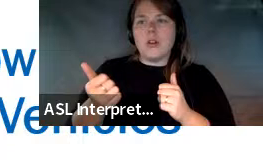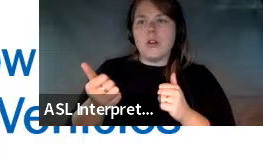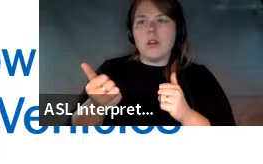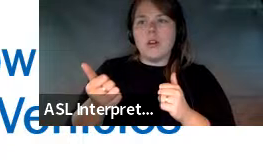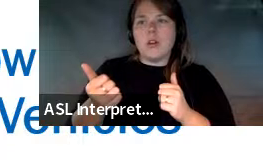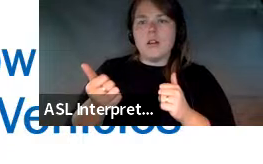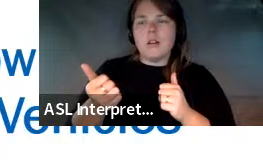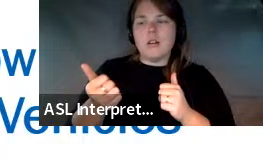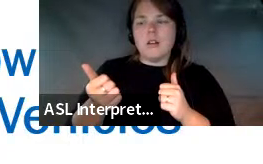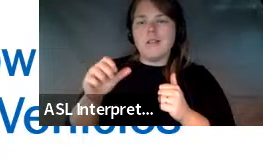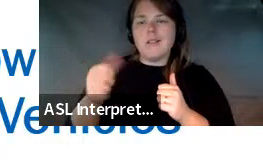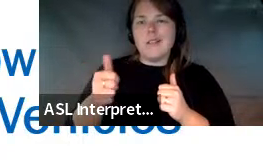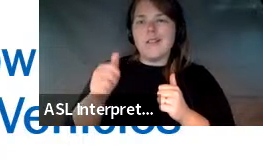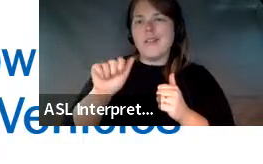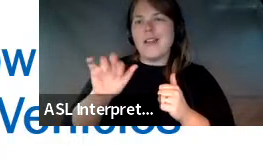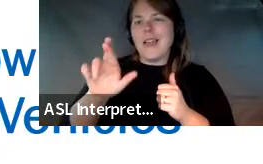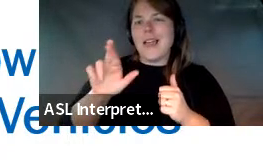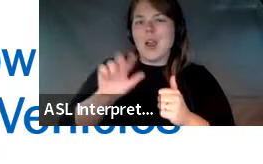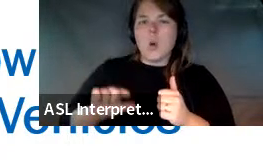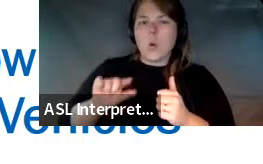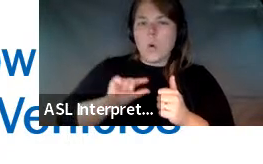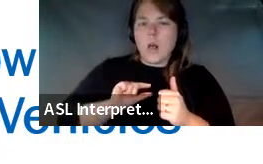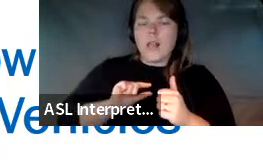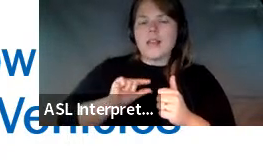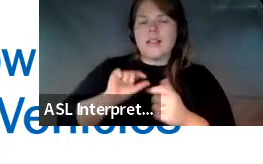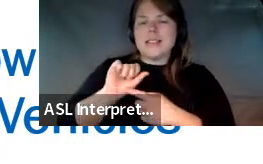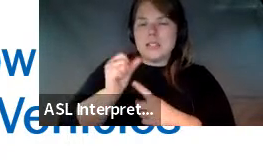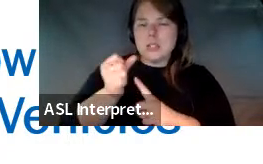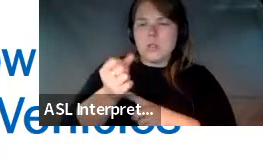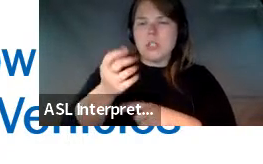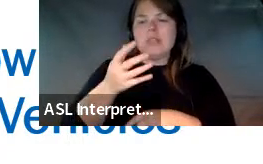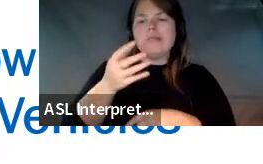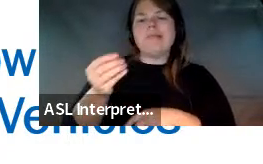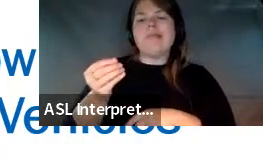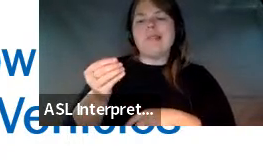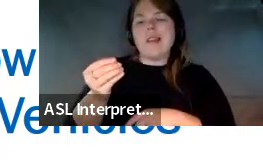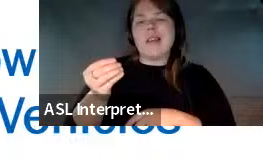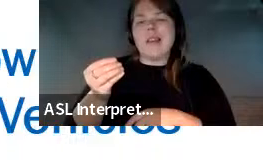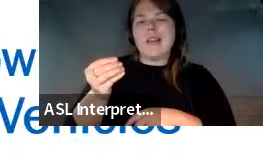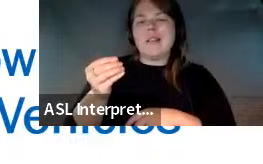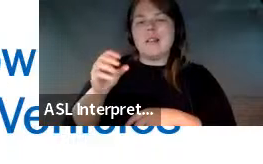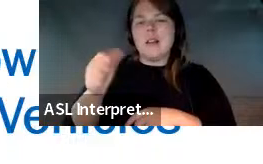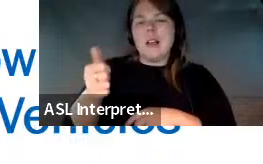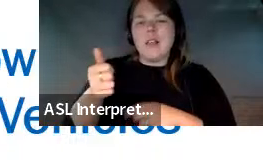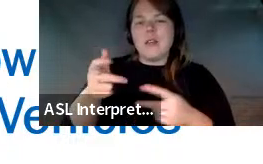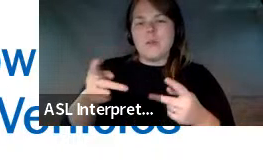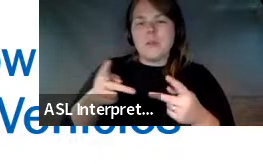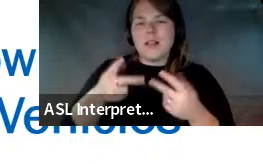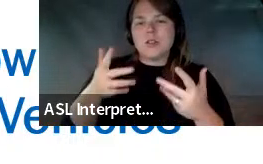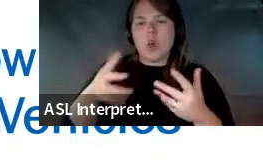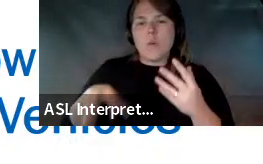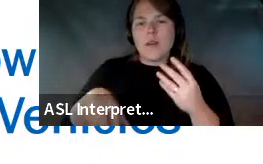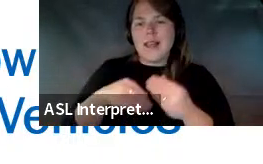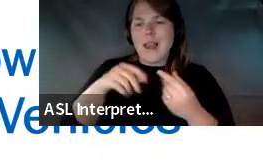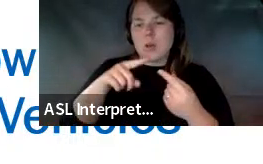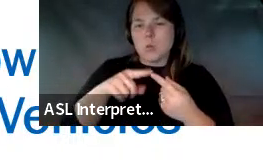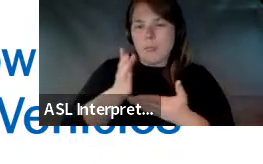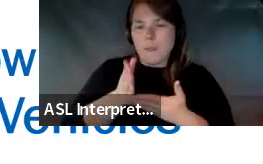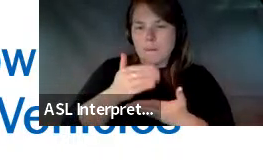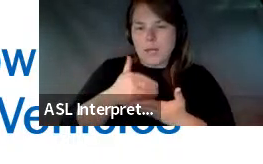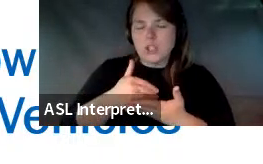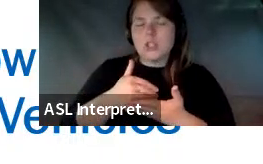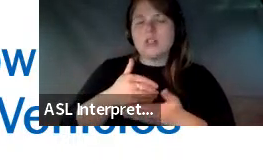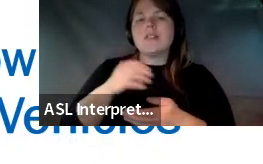like the air quality conditioner and the other places that are already added to the budget, and that's